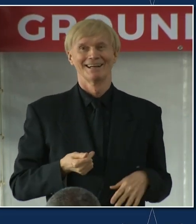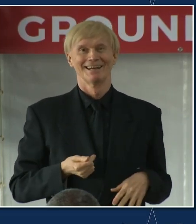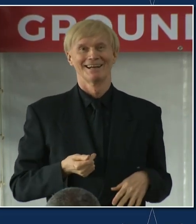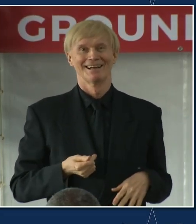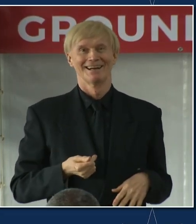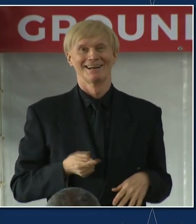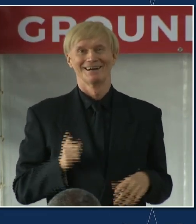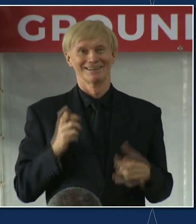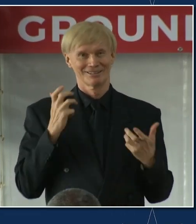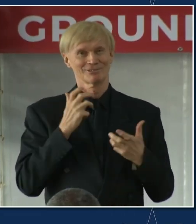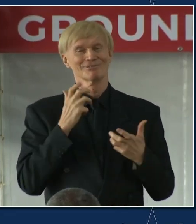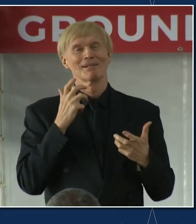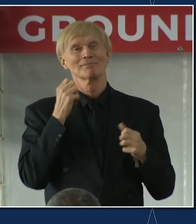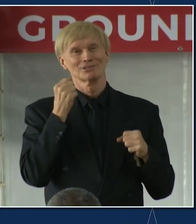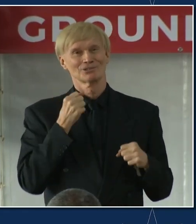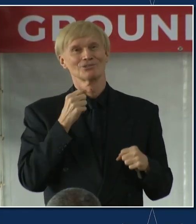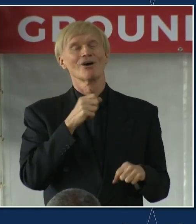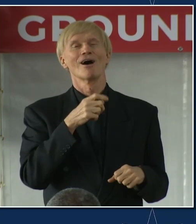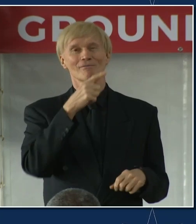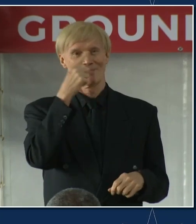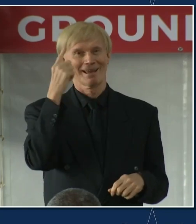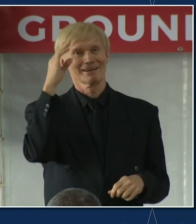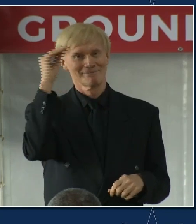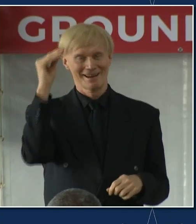you're an incredibly strong black man,